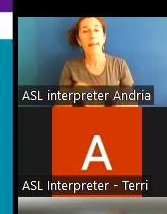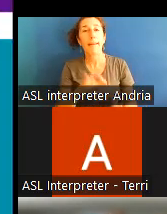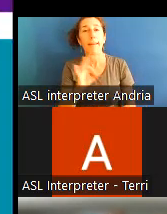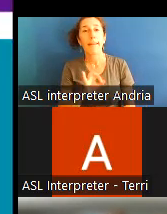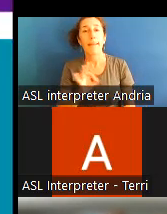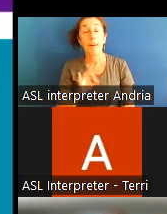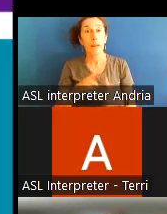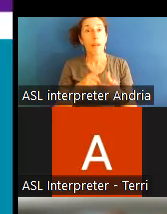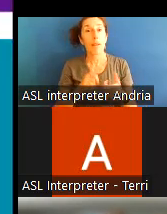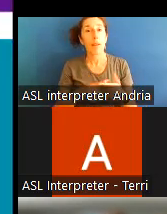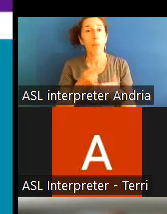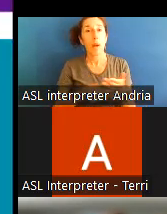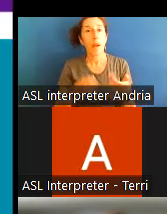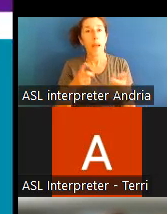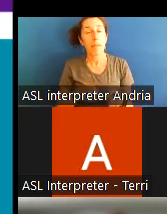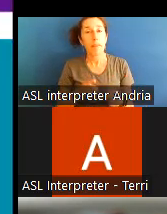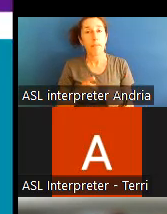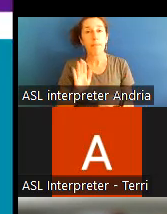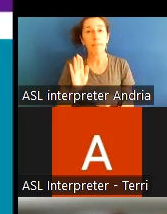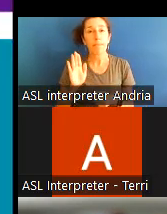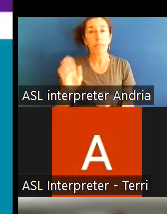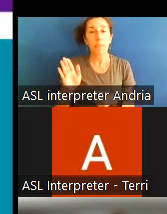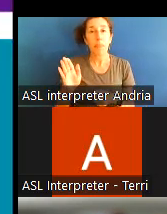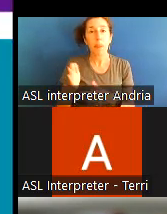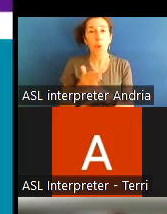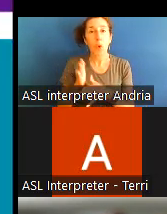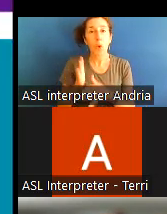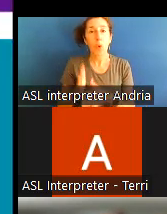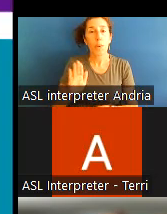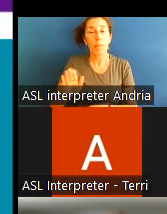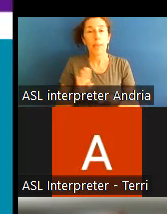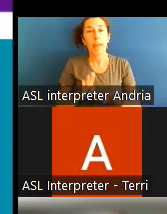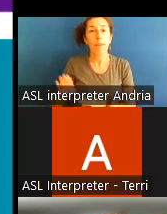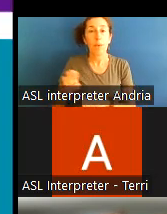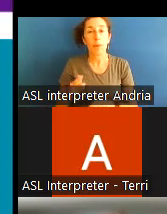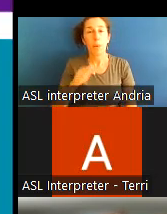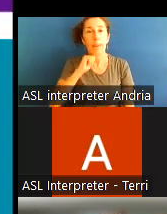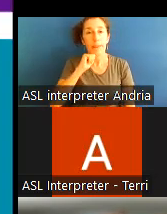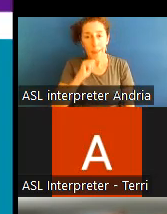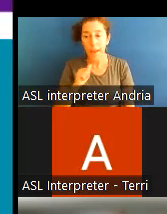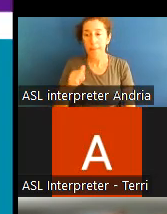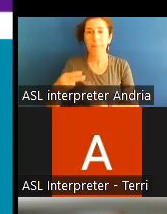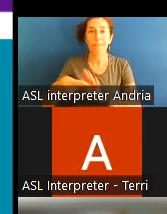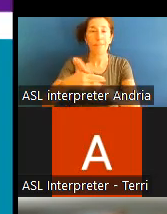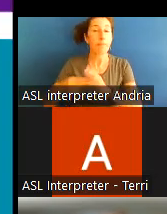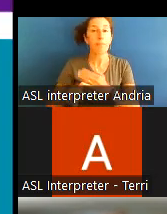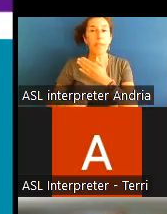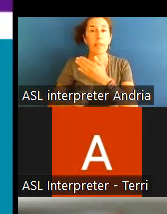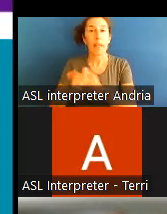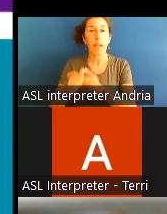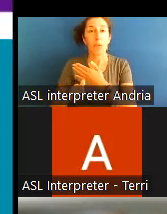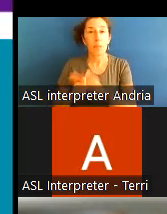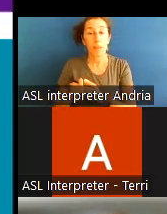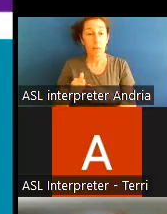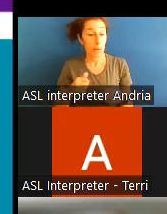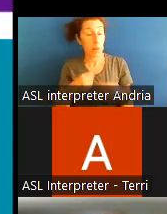partner's behaviors were not considered dangerous. Women needed providers to take their disclosures